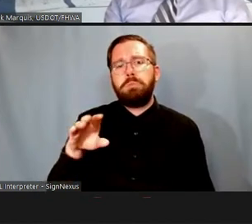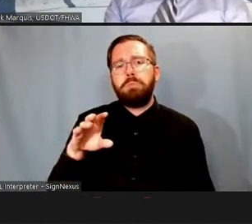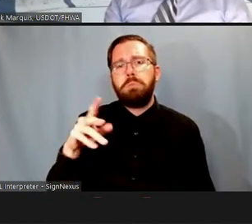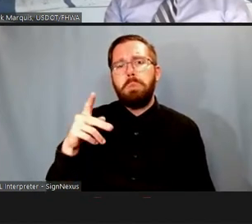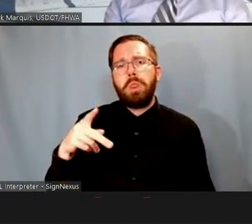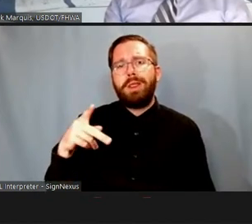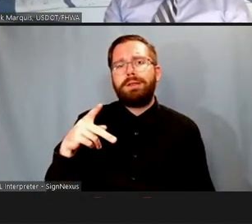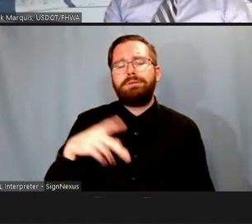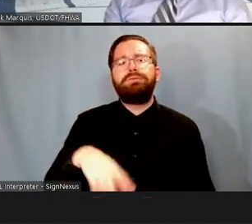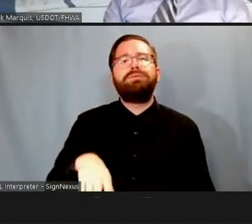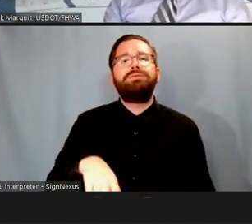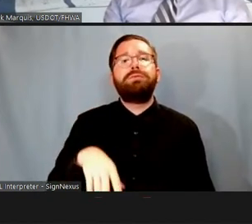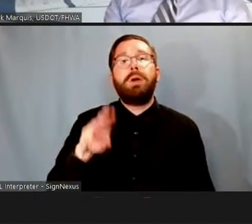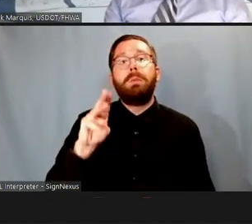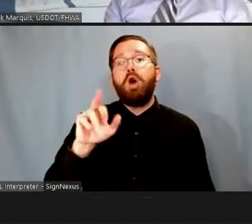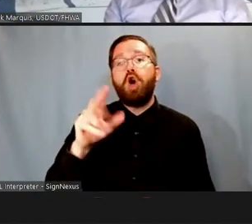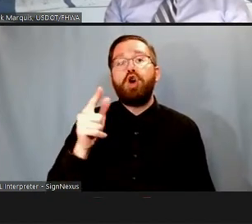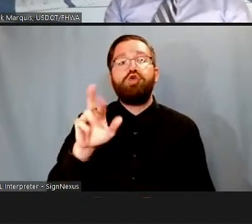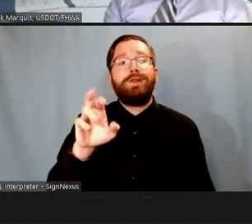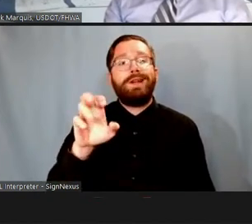margaret basilio